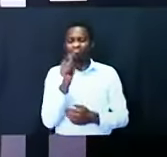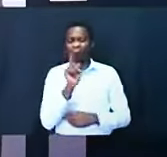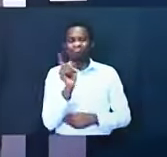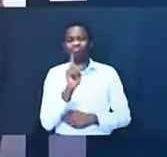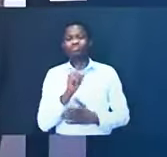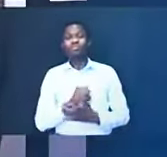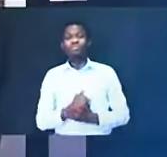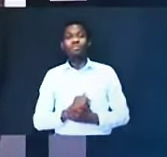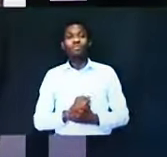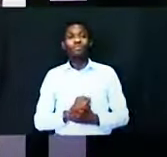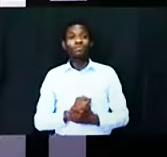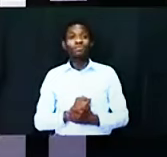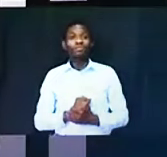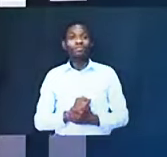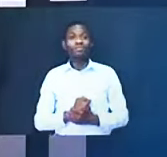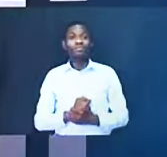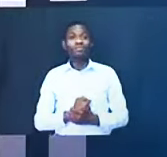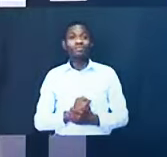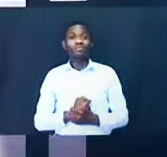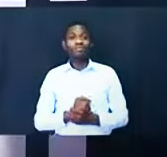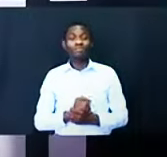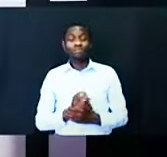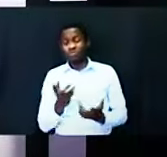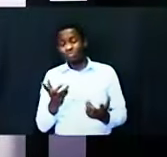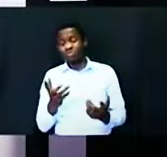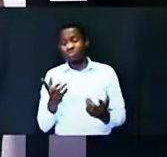So maybe he needed some cover.